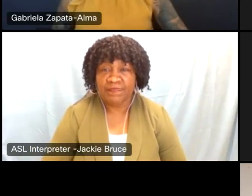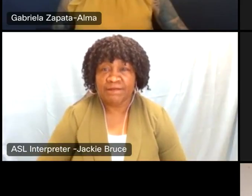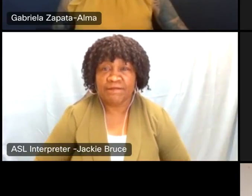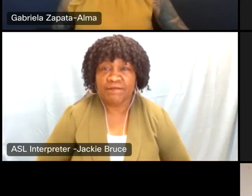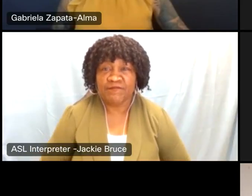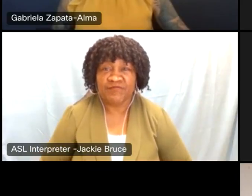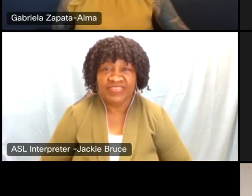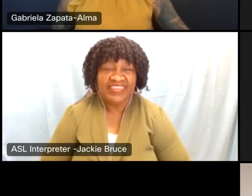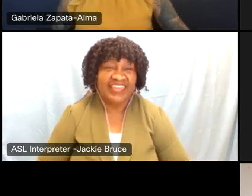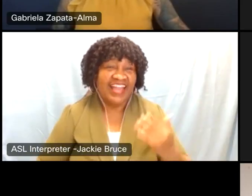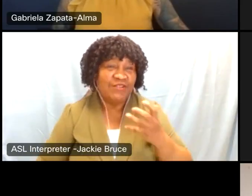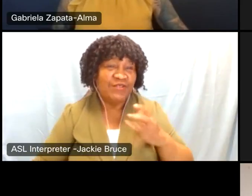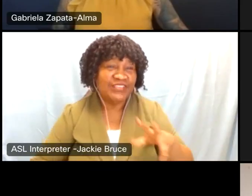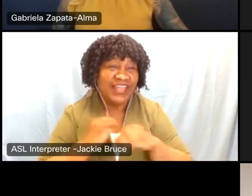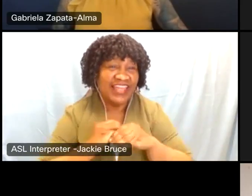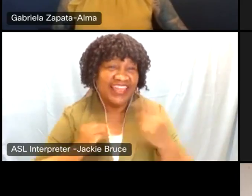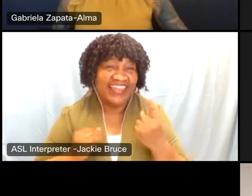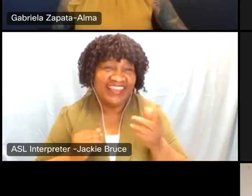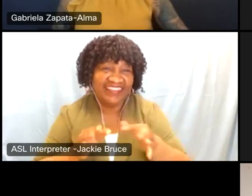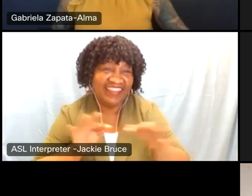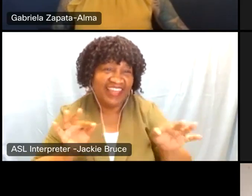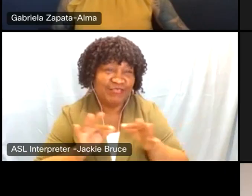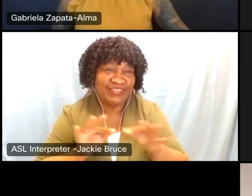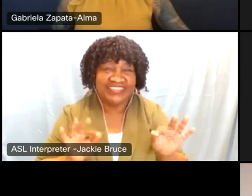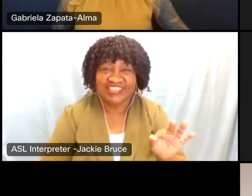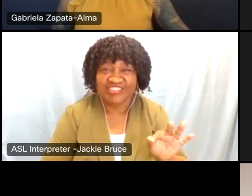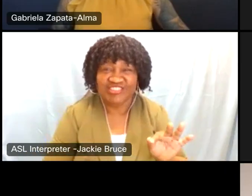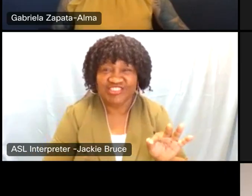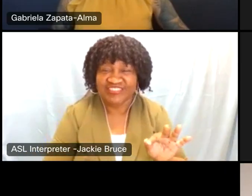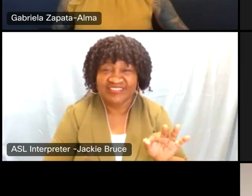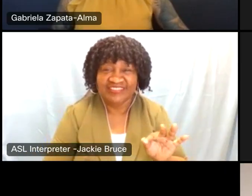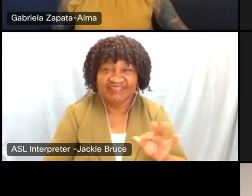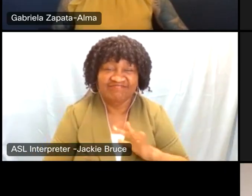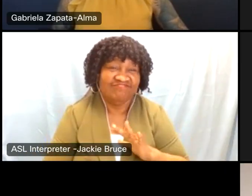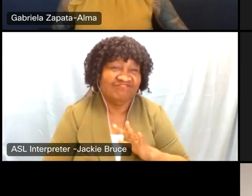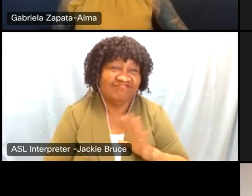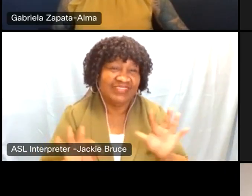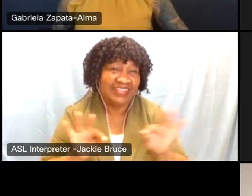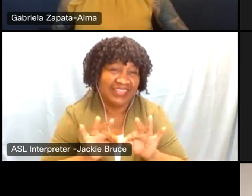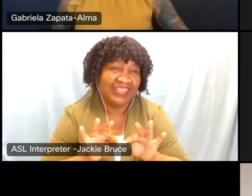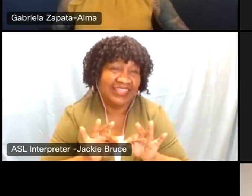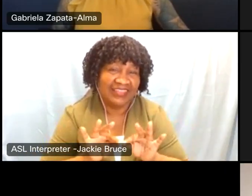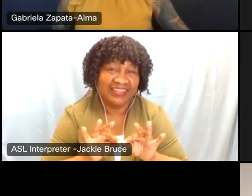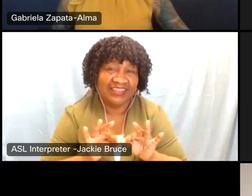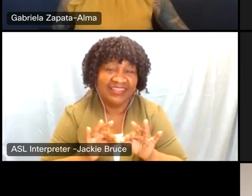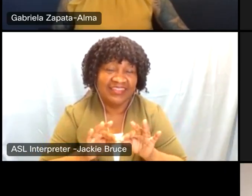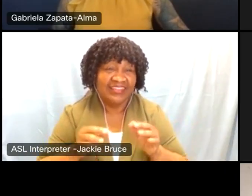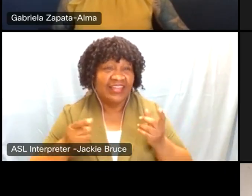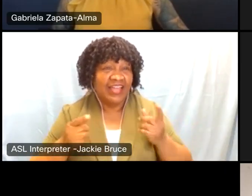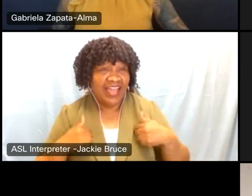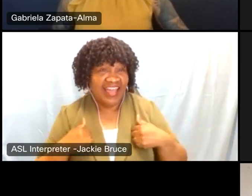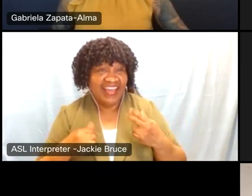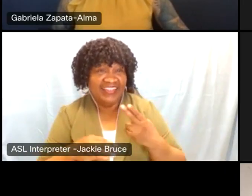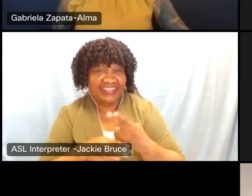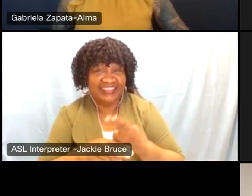I just want to add to that that the language is key. In our work, I use a